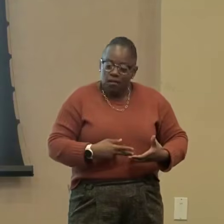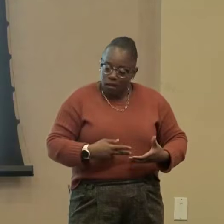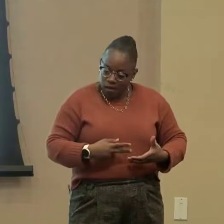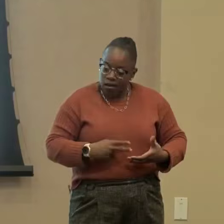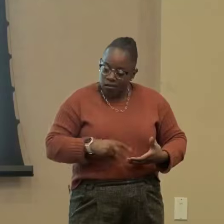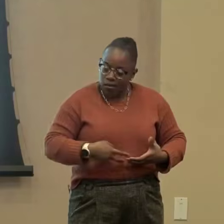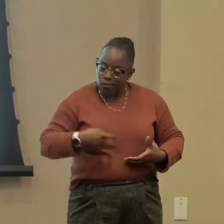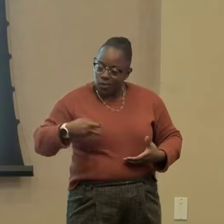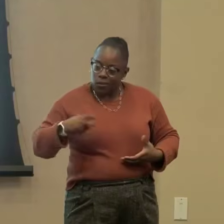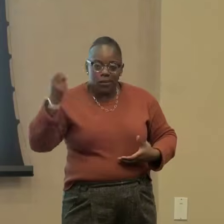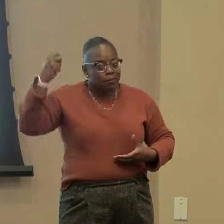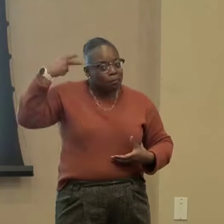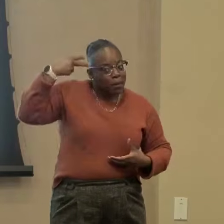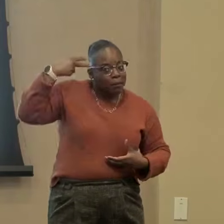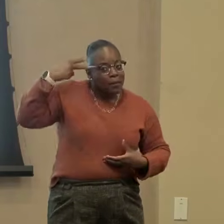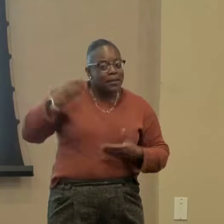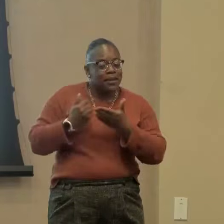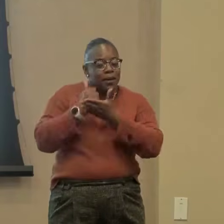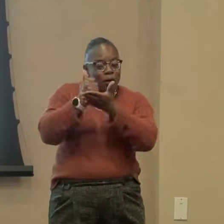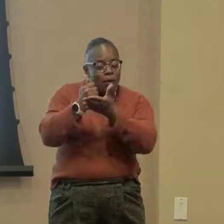grow some baby hairs too.